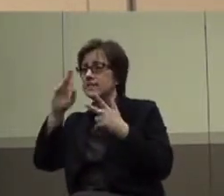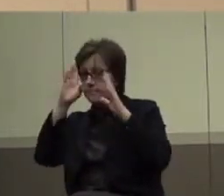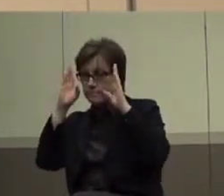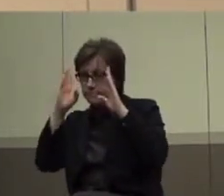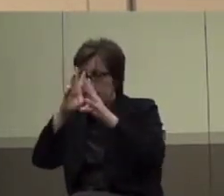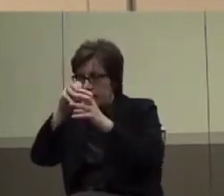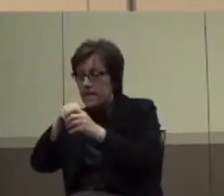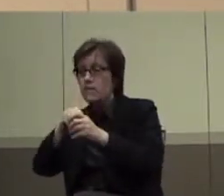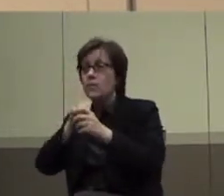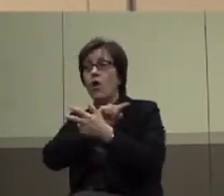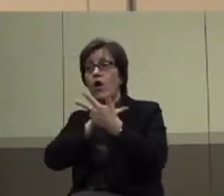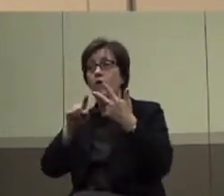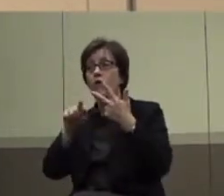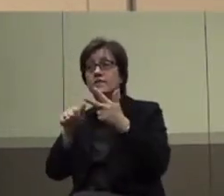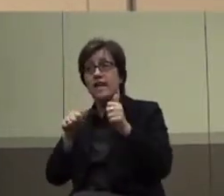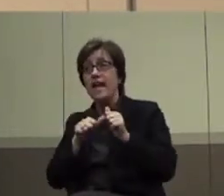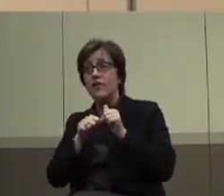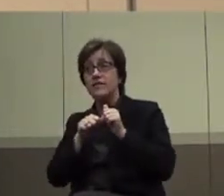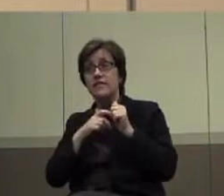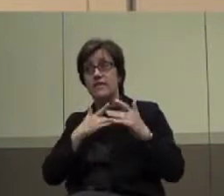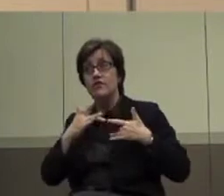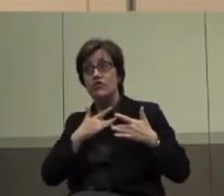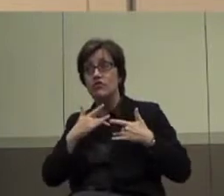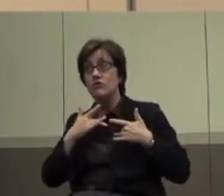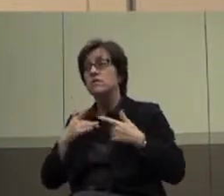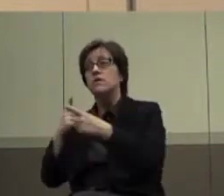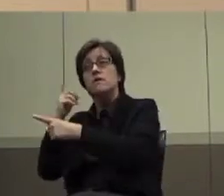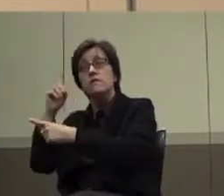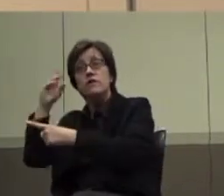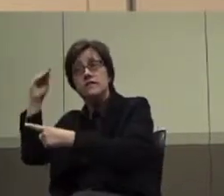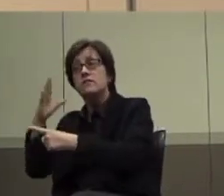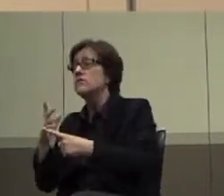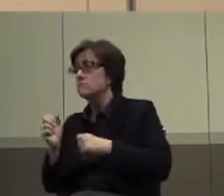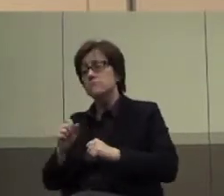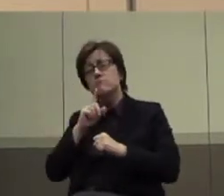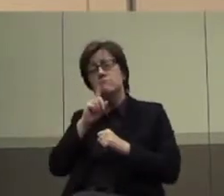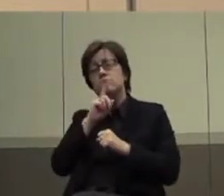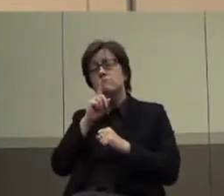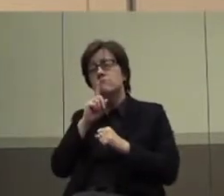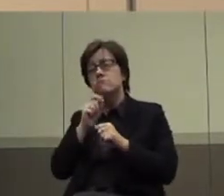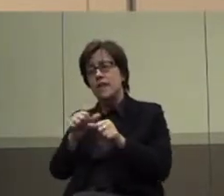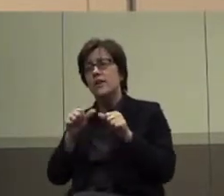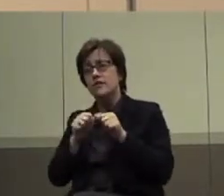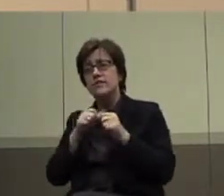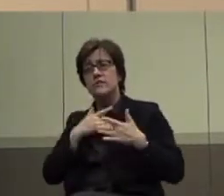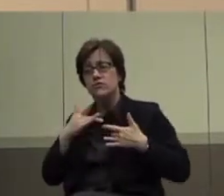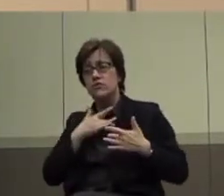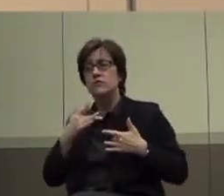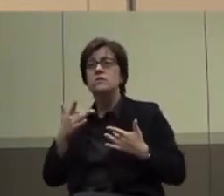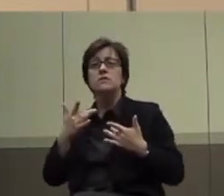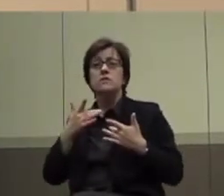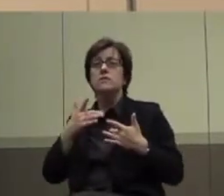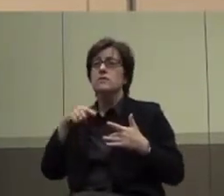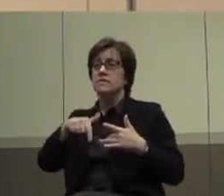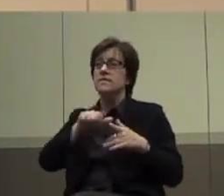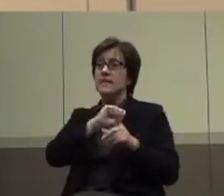concern? For her, yeah. Sure. They're all legitimate areas of concern. Okay. Does the context play a role in